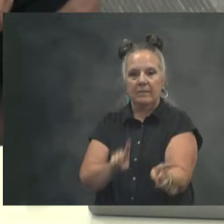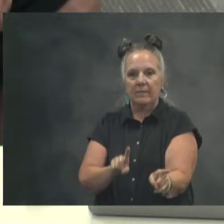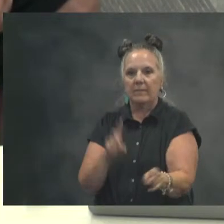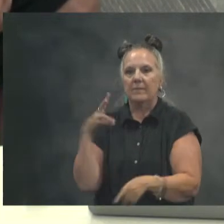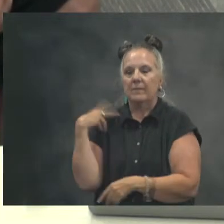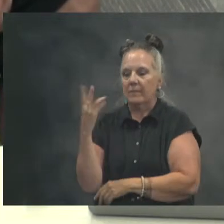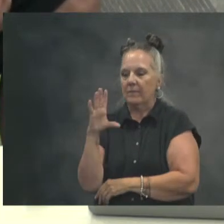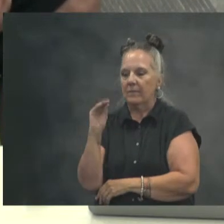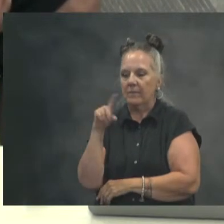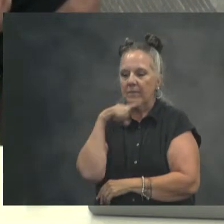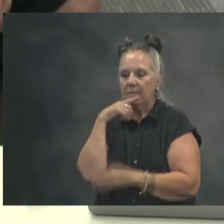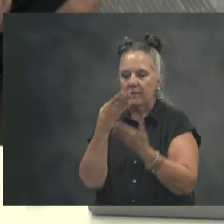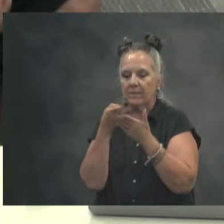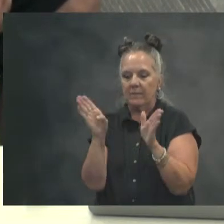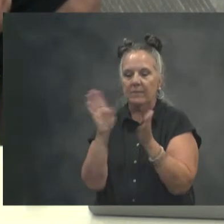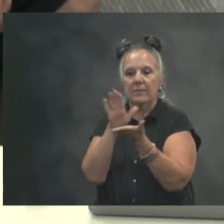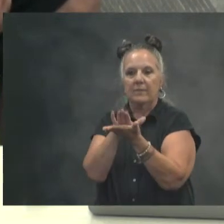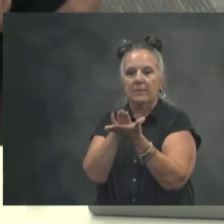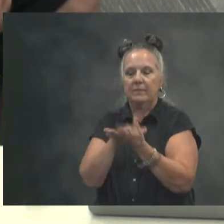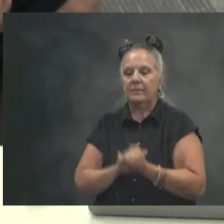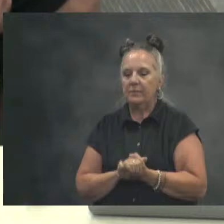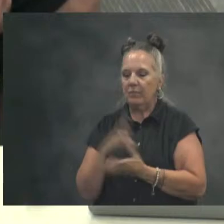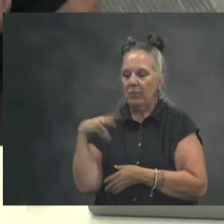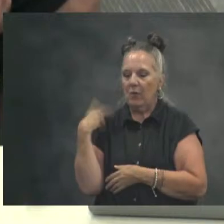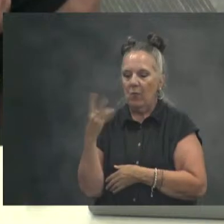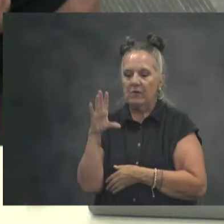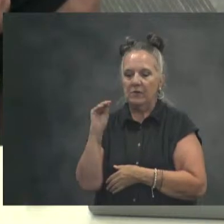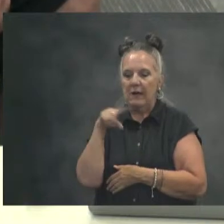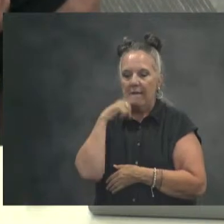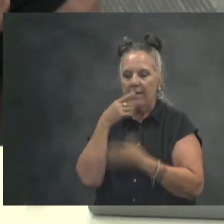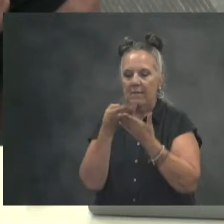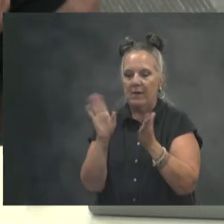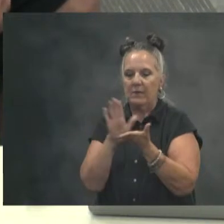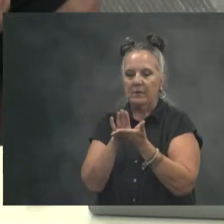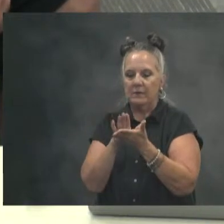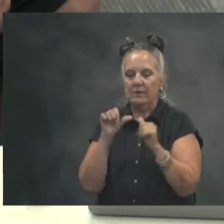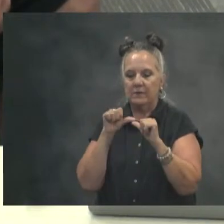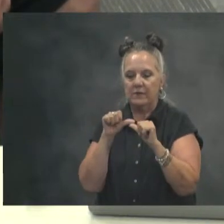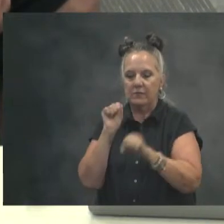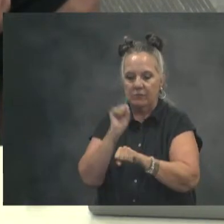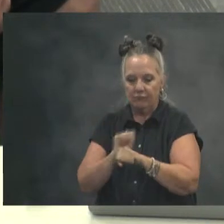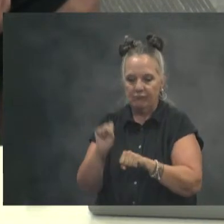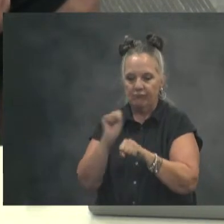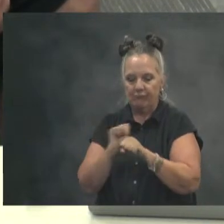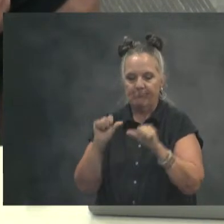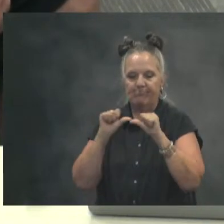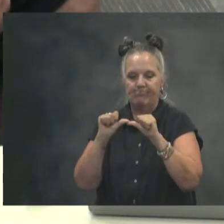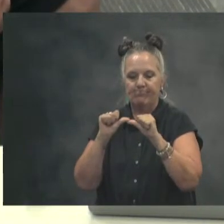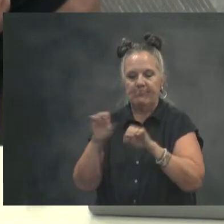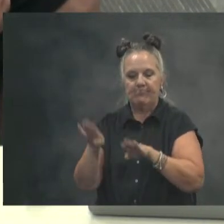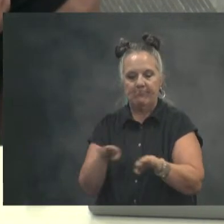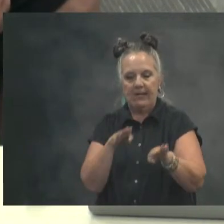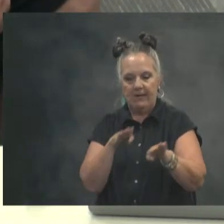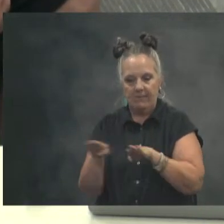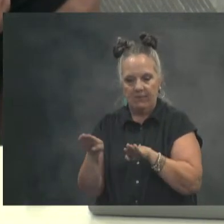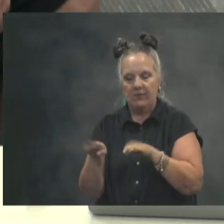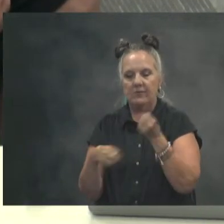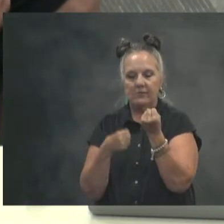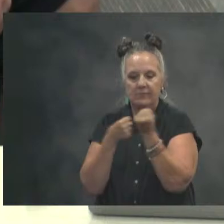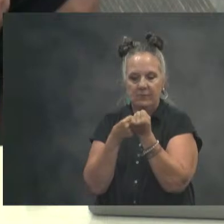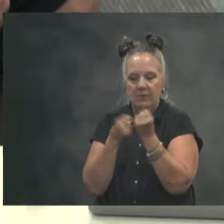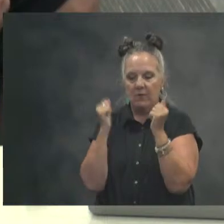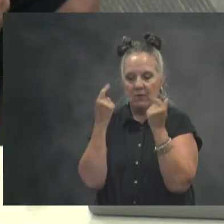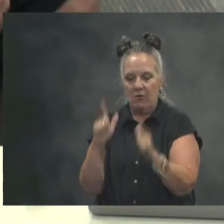Schools. Washington County Public Schools continue to work diligently on the growing behavior concerns and support for